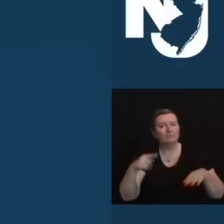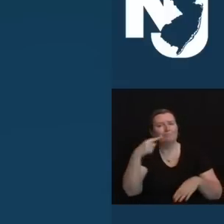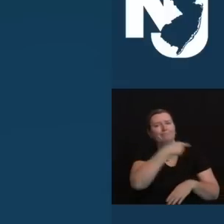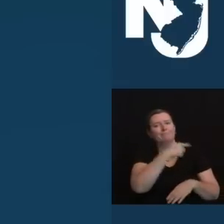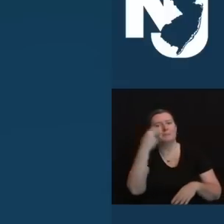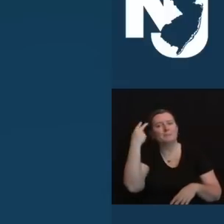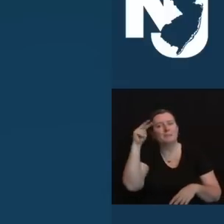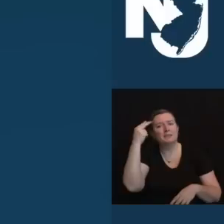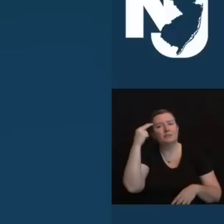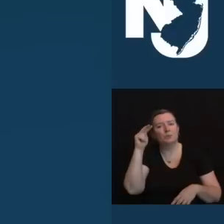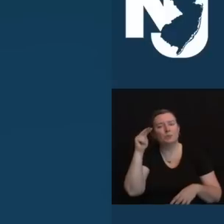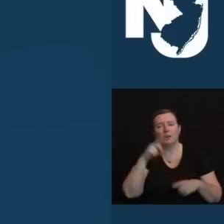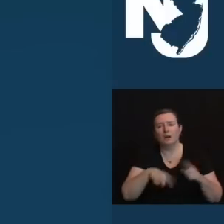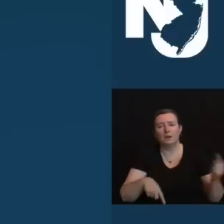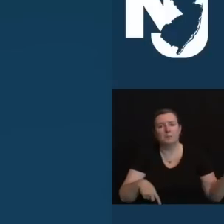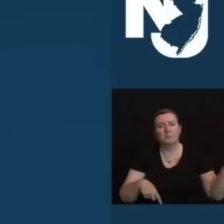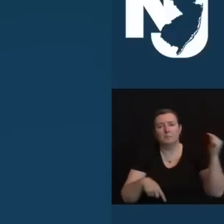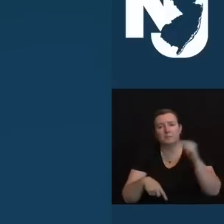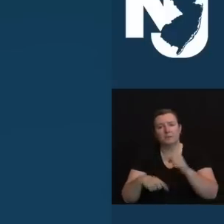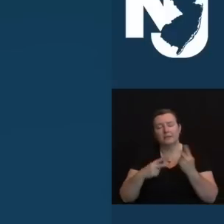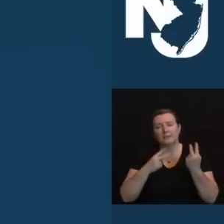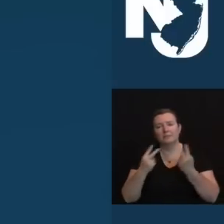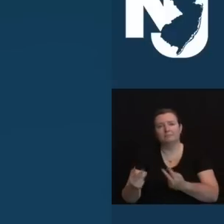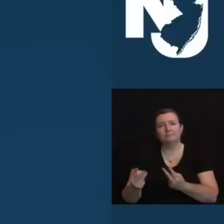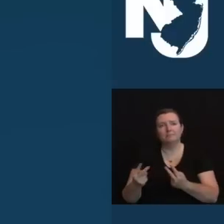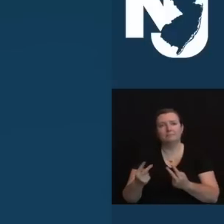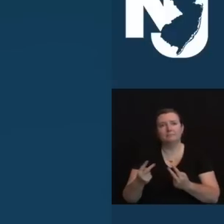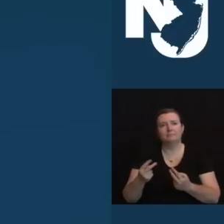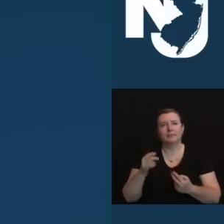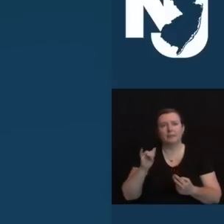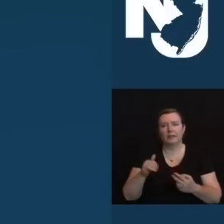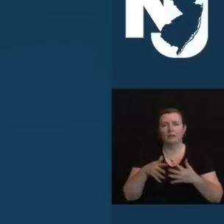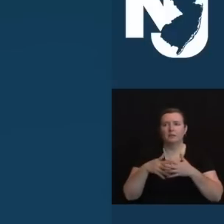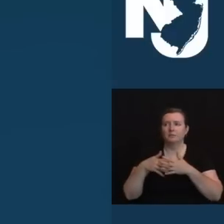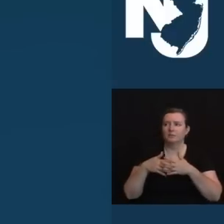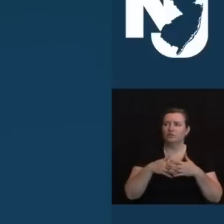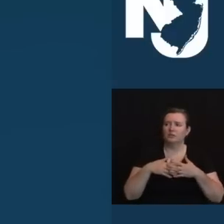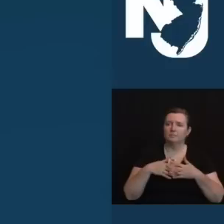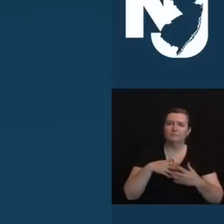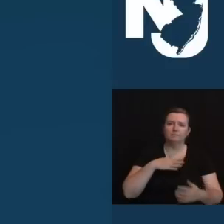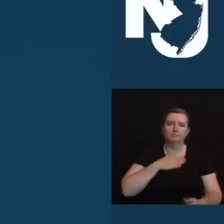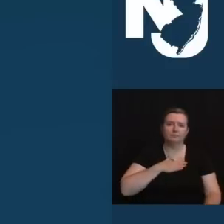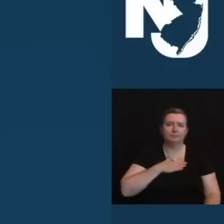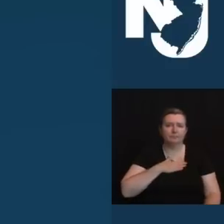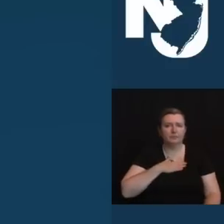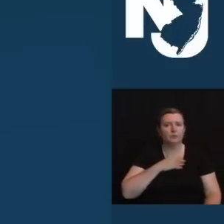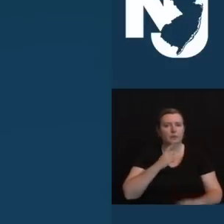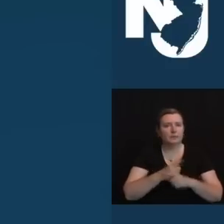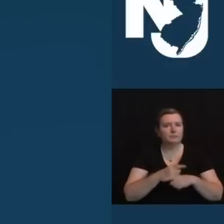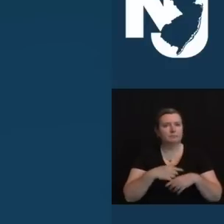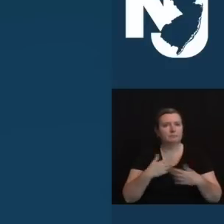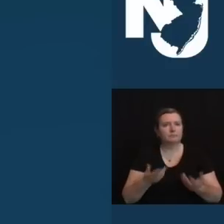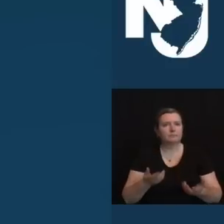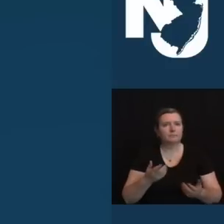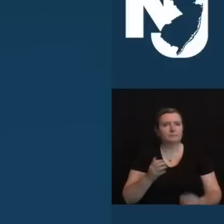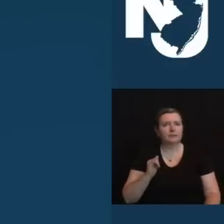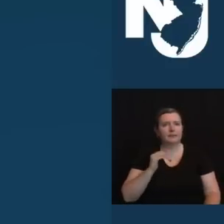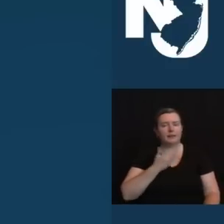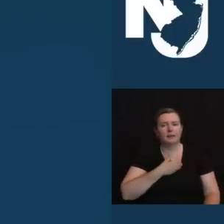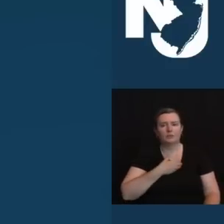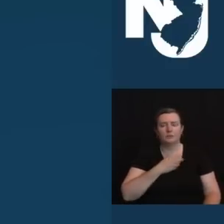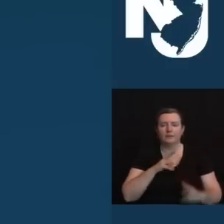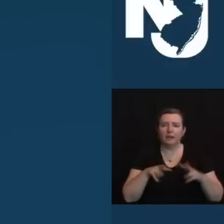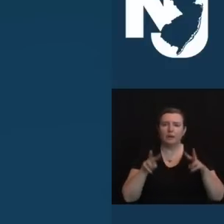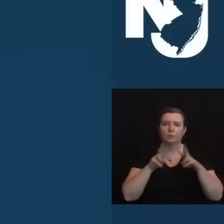see him in New Jersey. That is not the America who we are. That is not the American values that are inscribed at the base of the